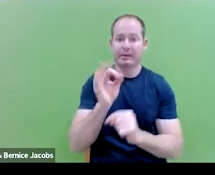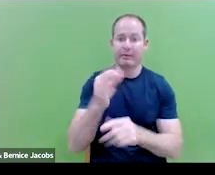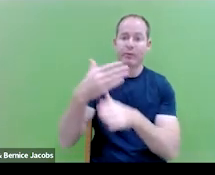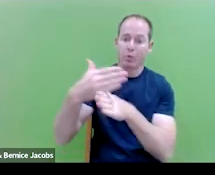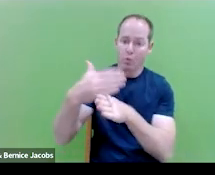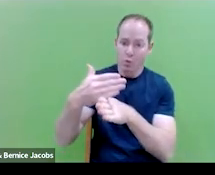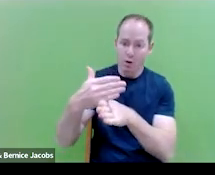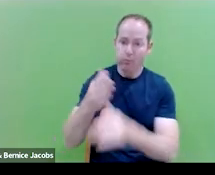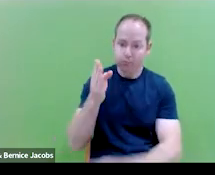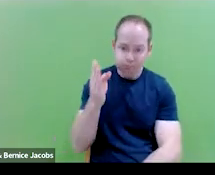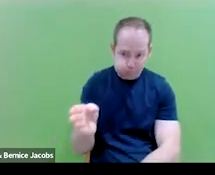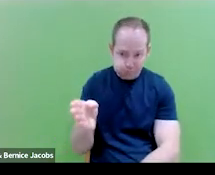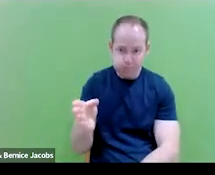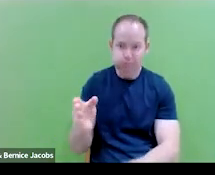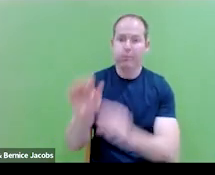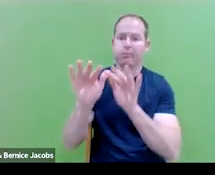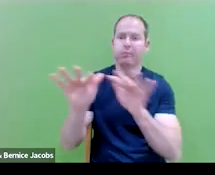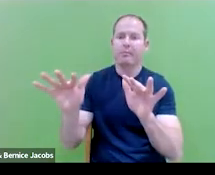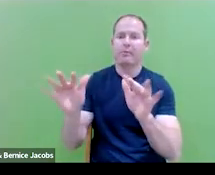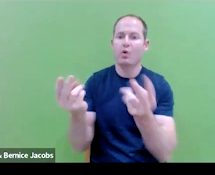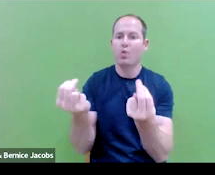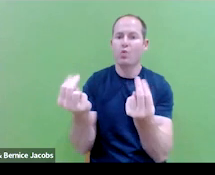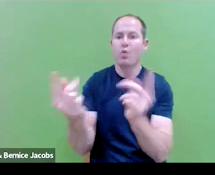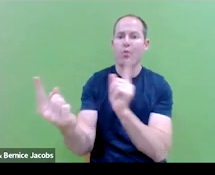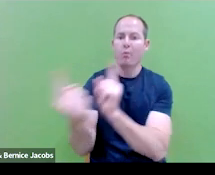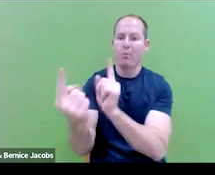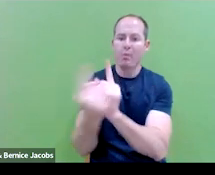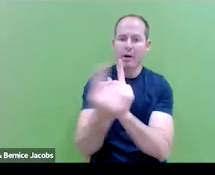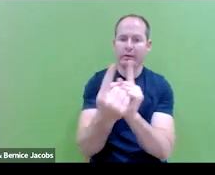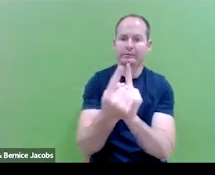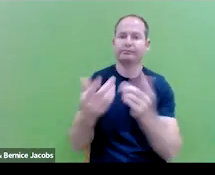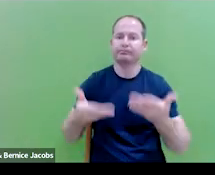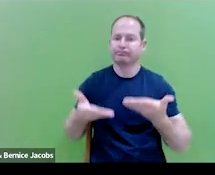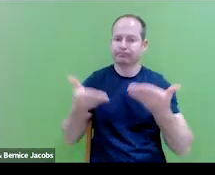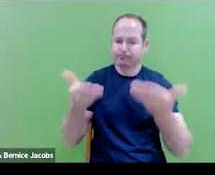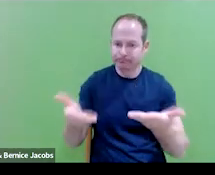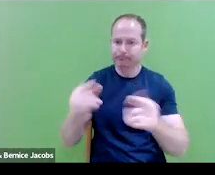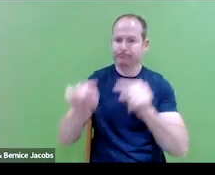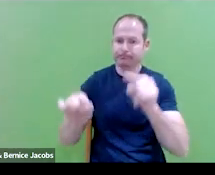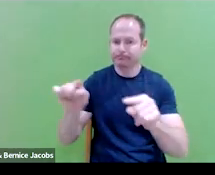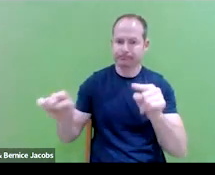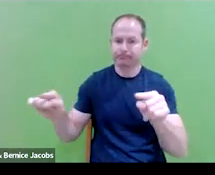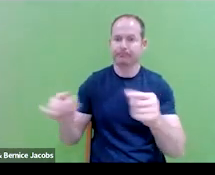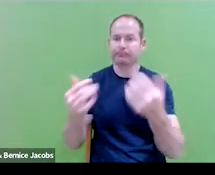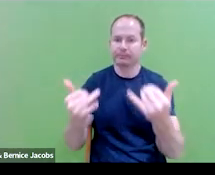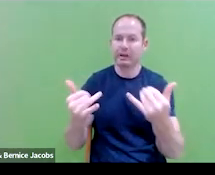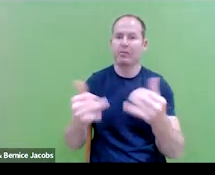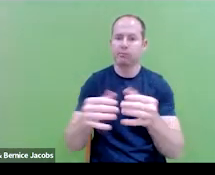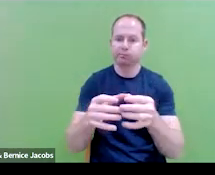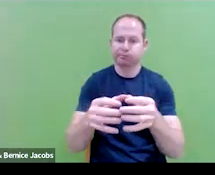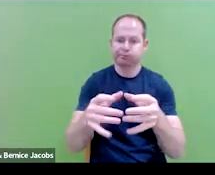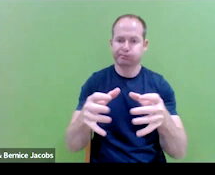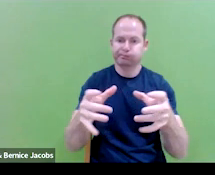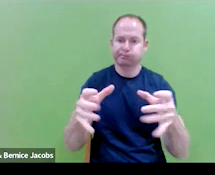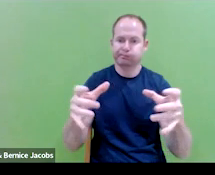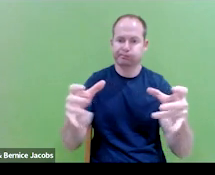meeting new people, you start meeting organizations that offer services, and so a network starts growing. But it's only by